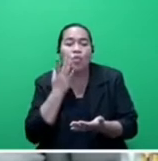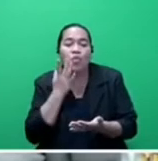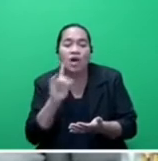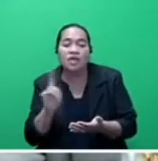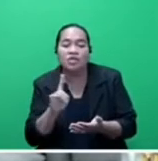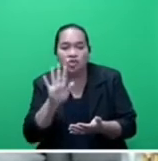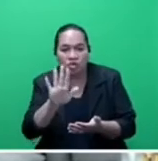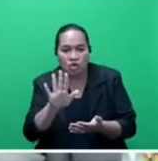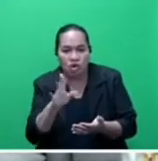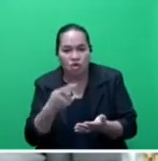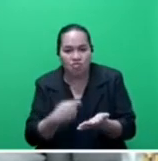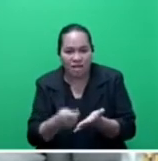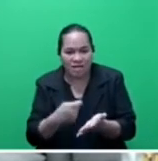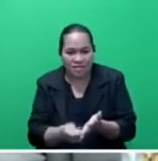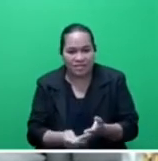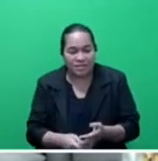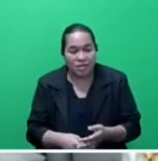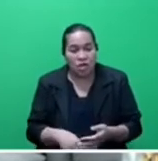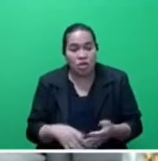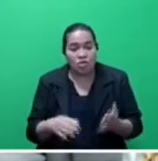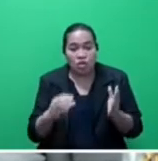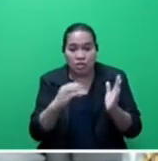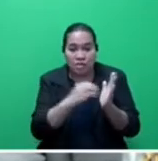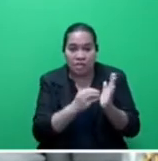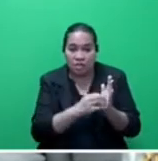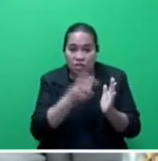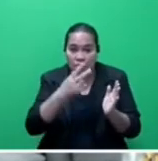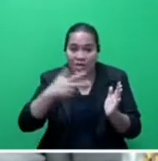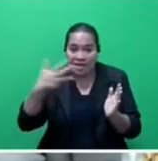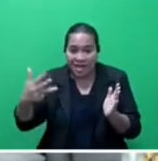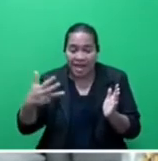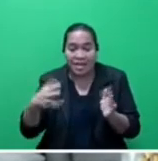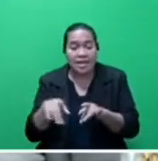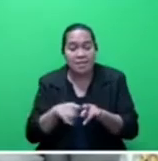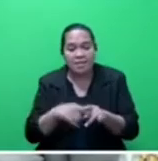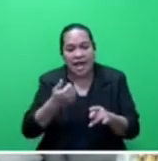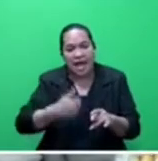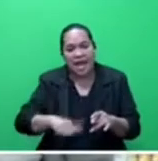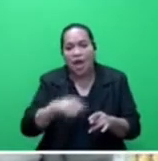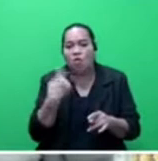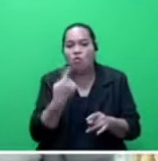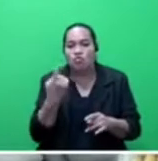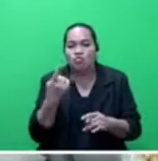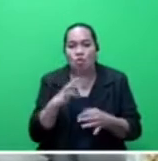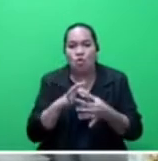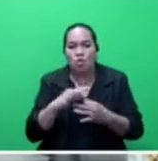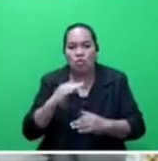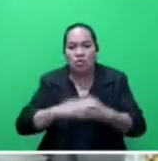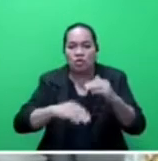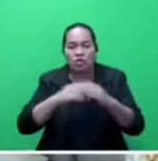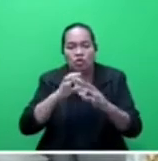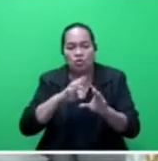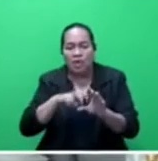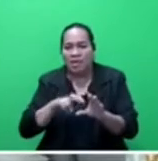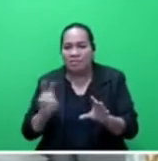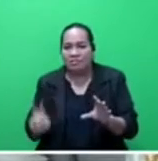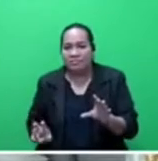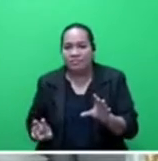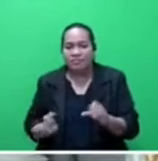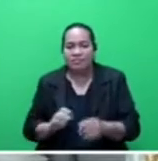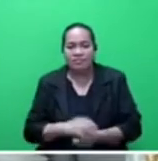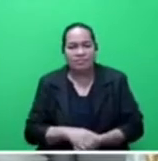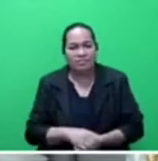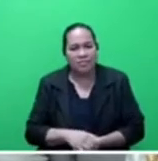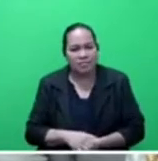Section 23(9) was introduced, allowing those with residential flats to deregister from VAT. Honorable